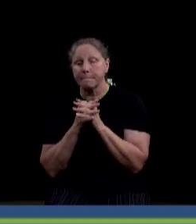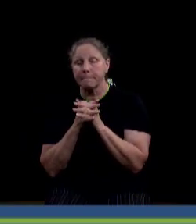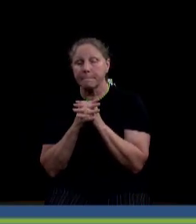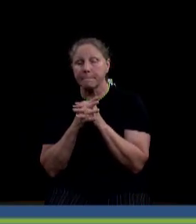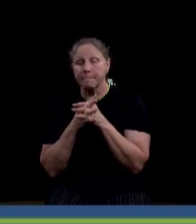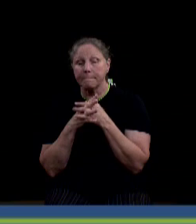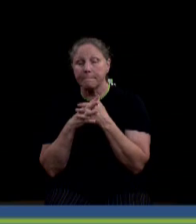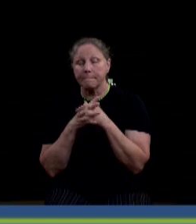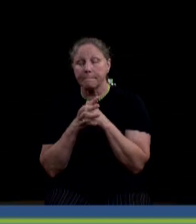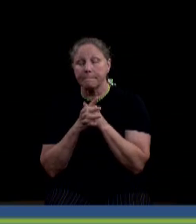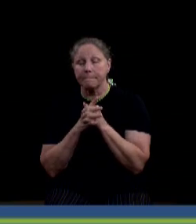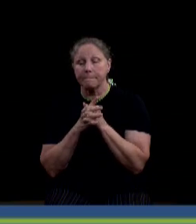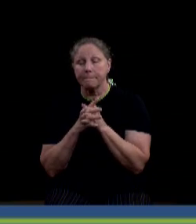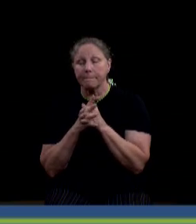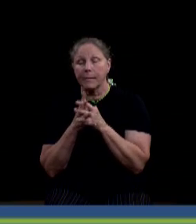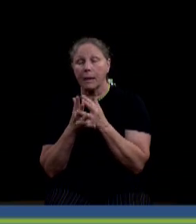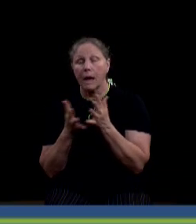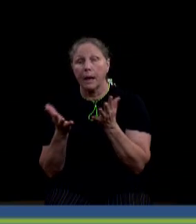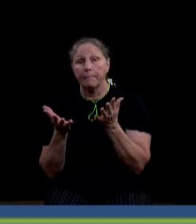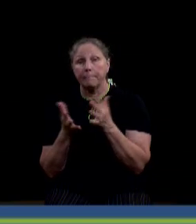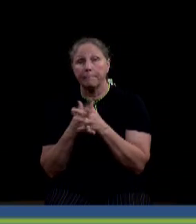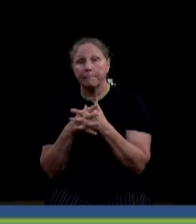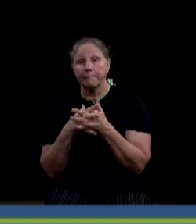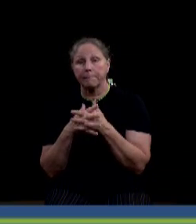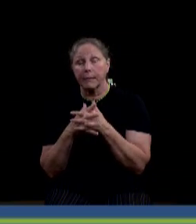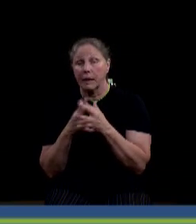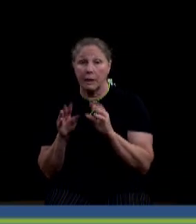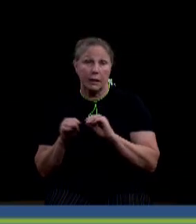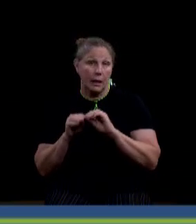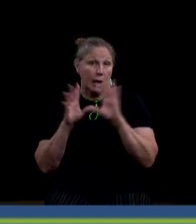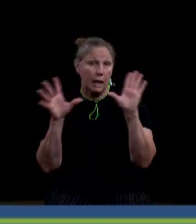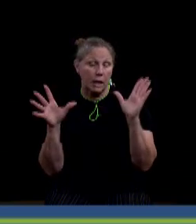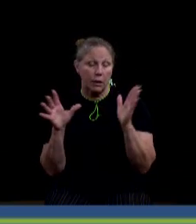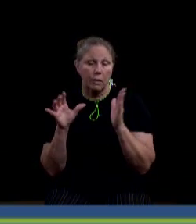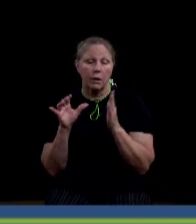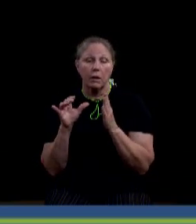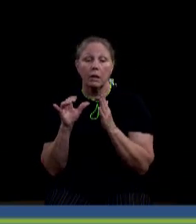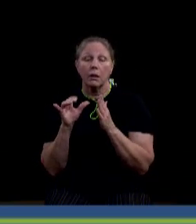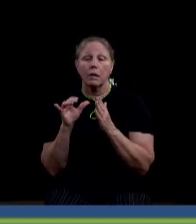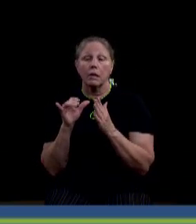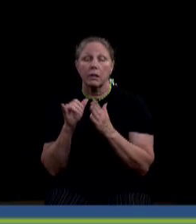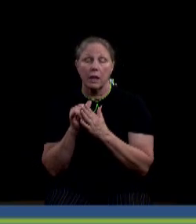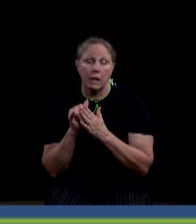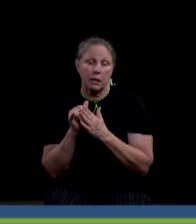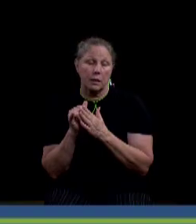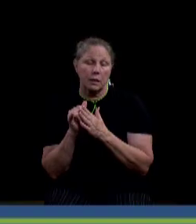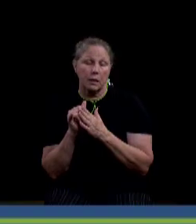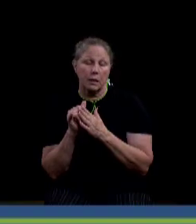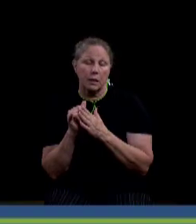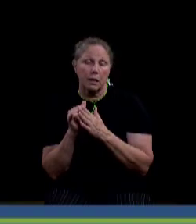It's clear that for an individual person,